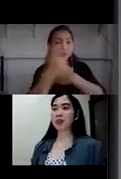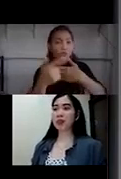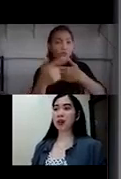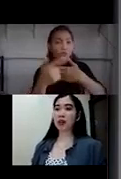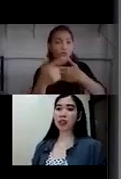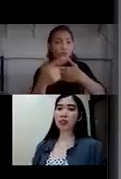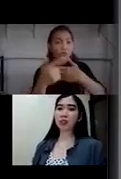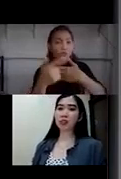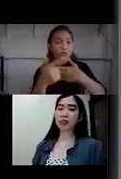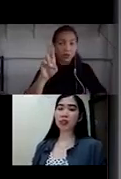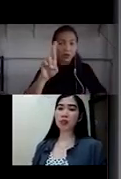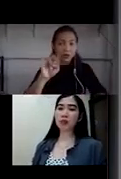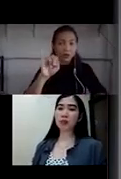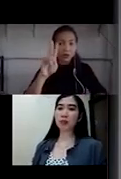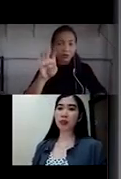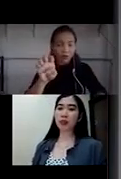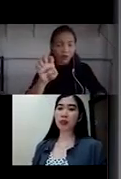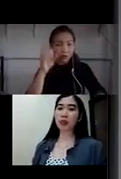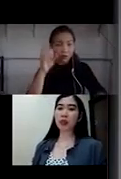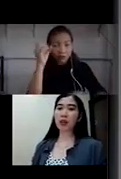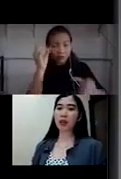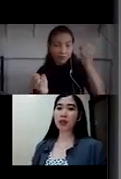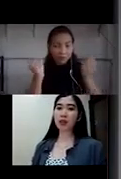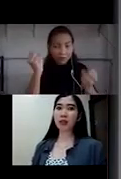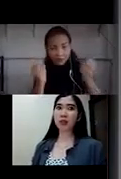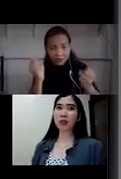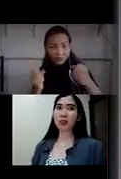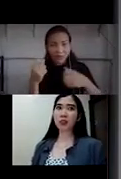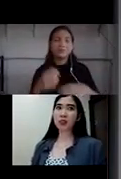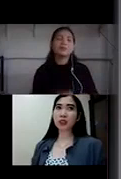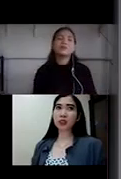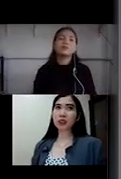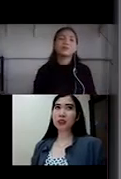it's simply